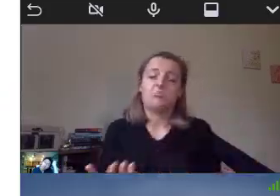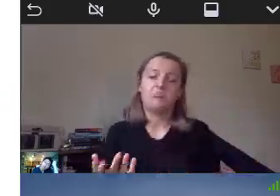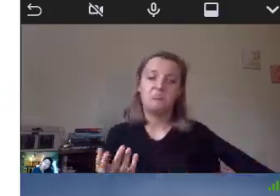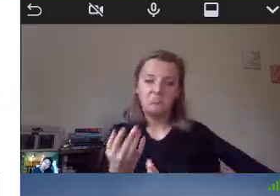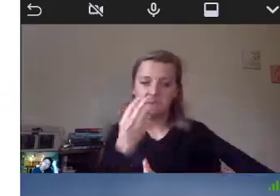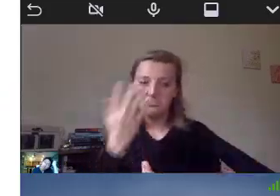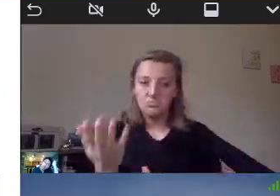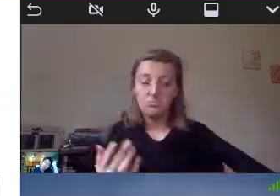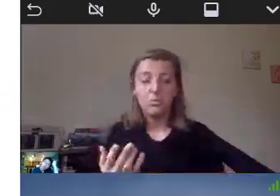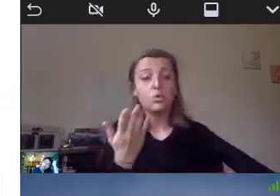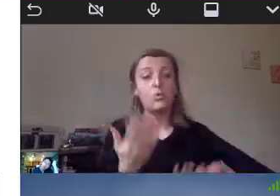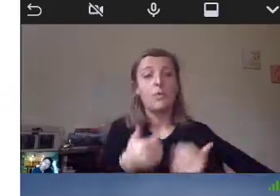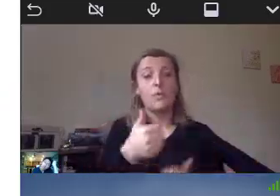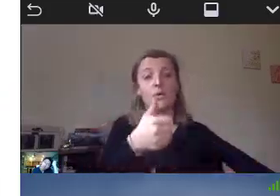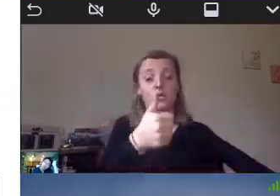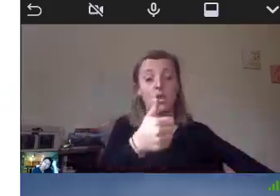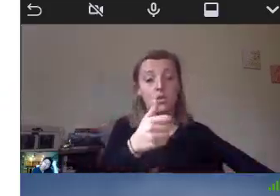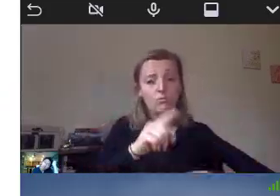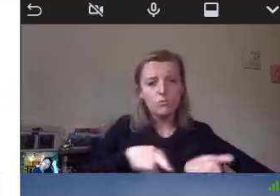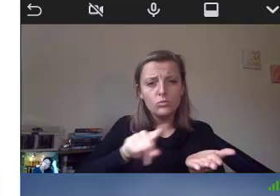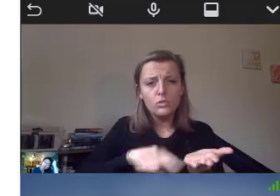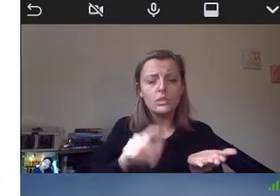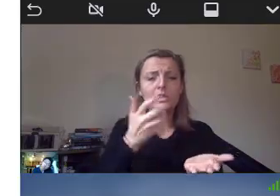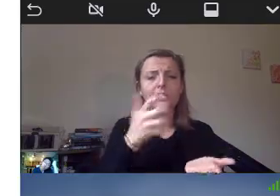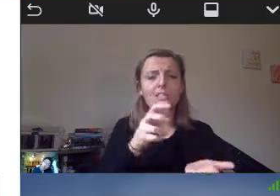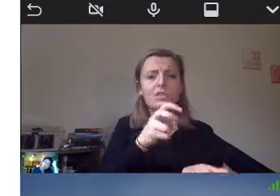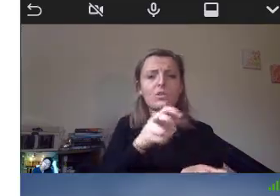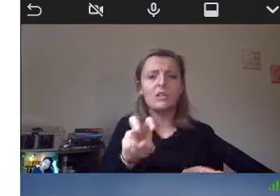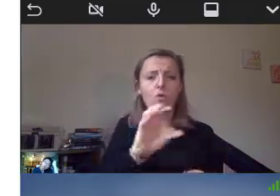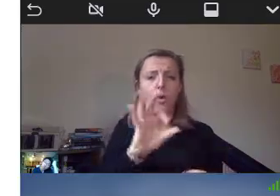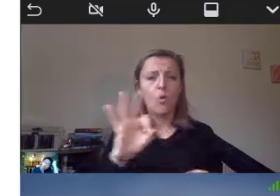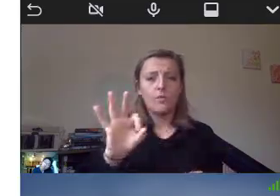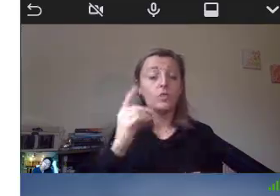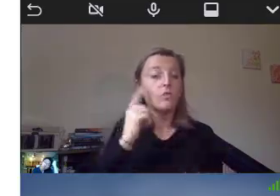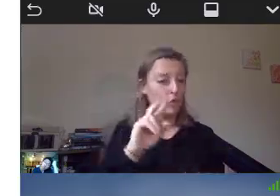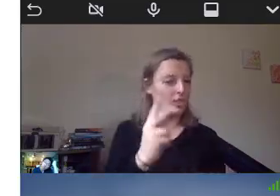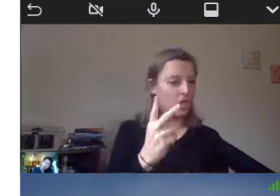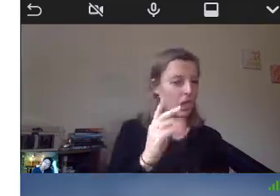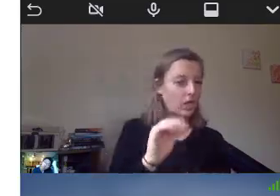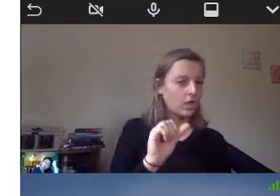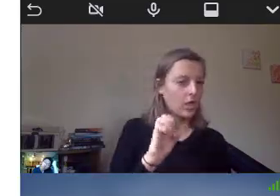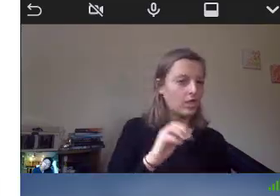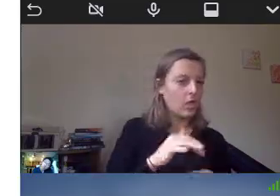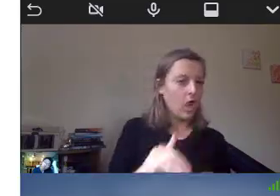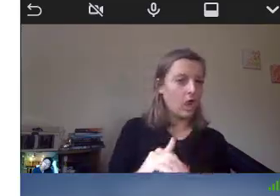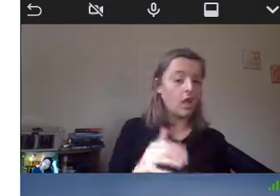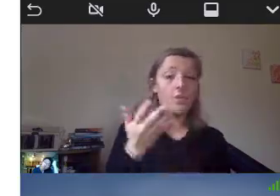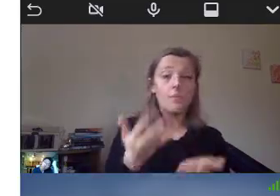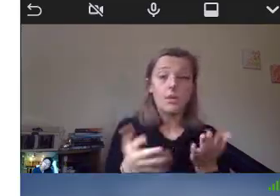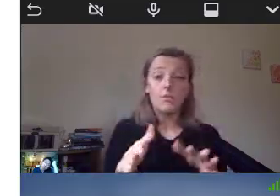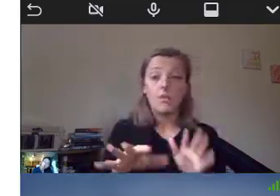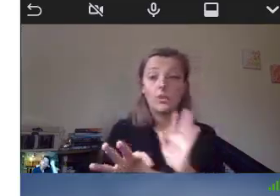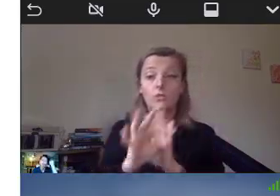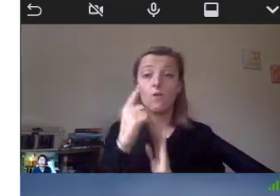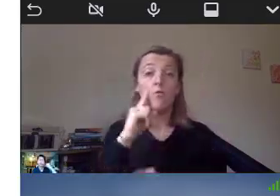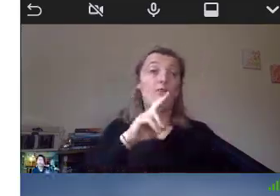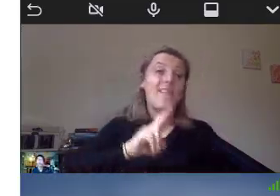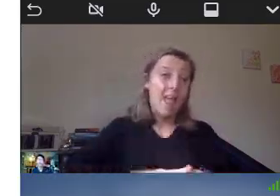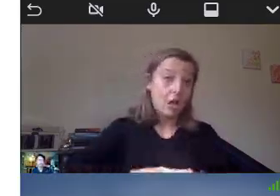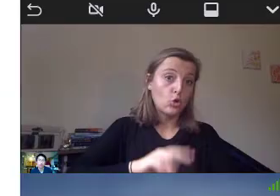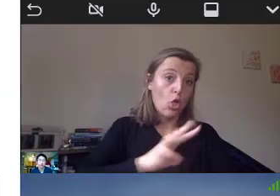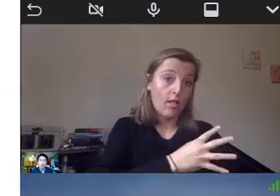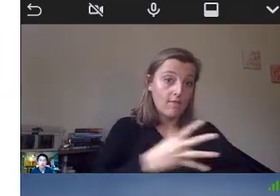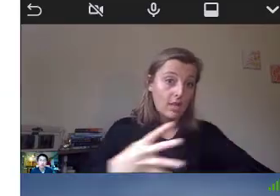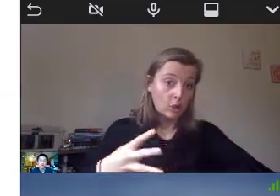your second case study, you may have found some heat transfer coefficients for natural convection, where the flow velocity